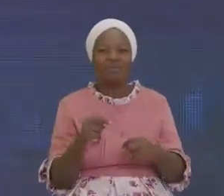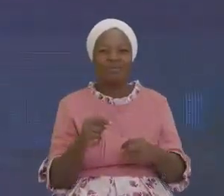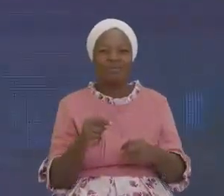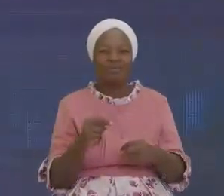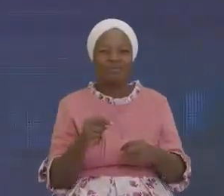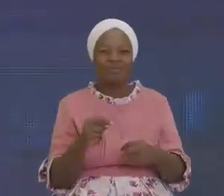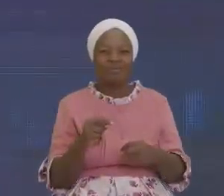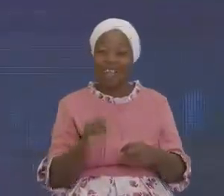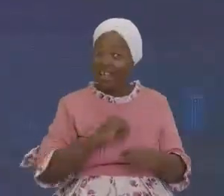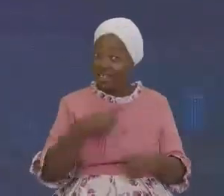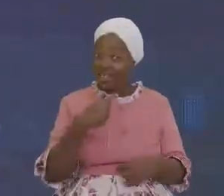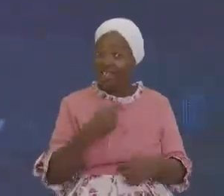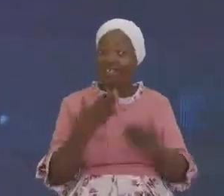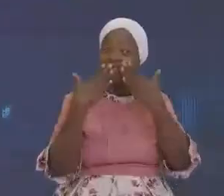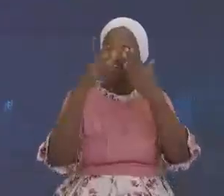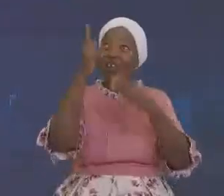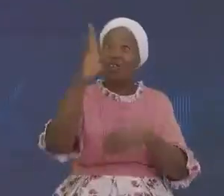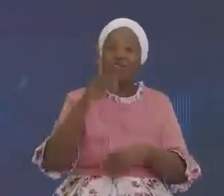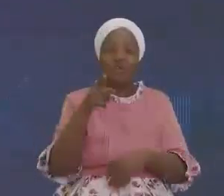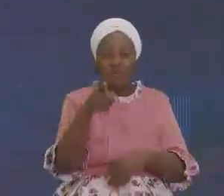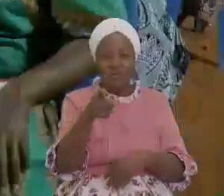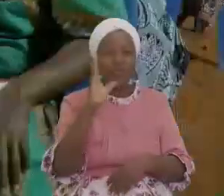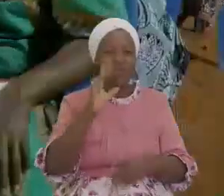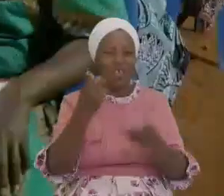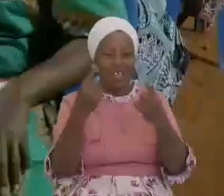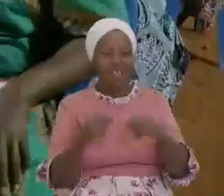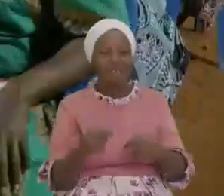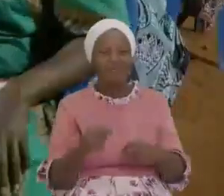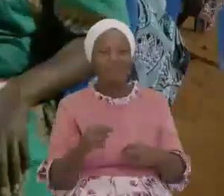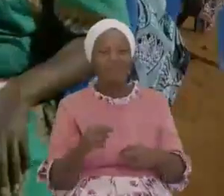I say, thank God you're welcome.